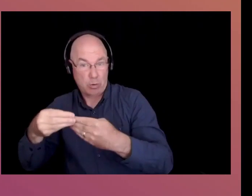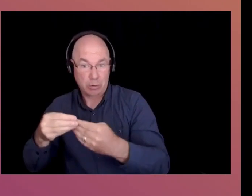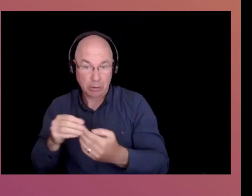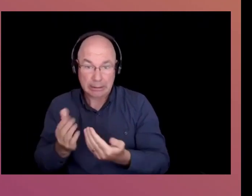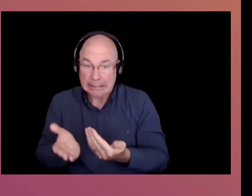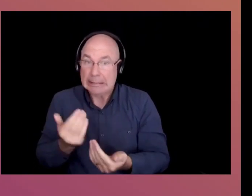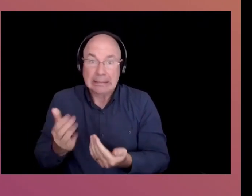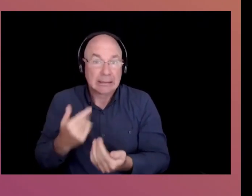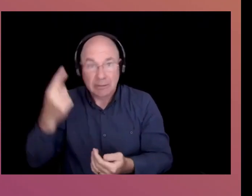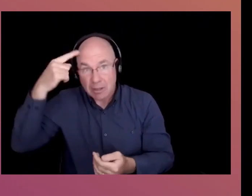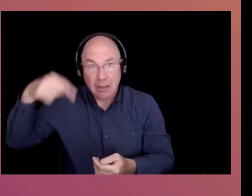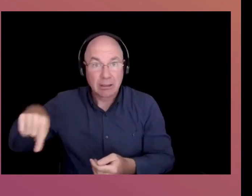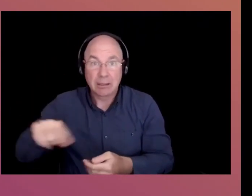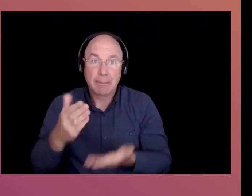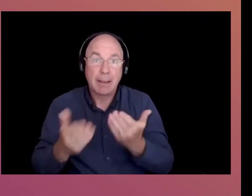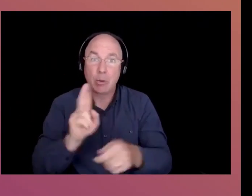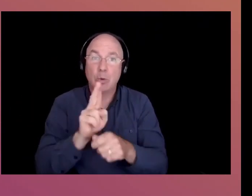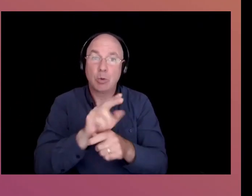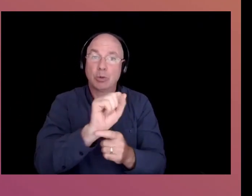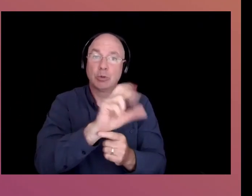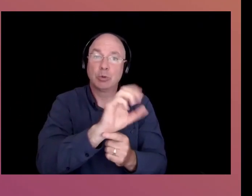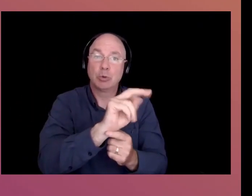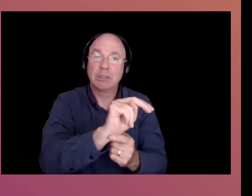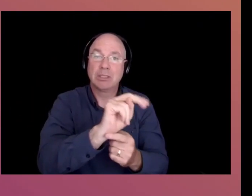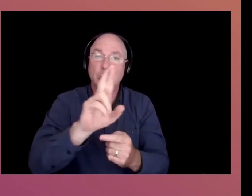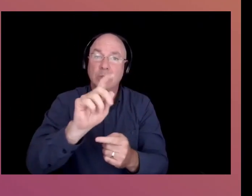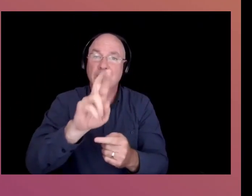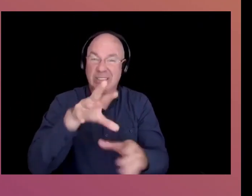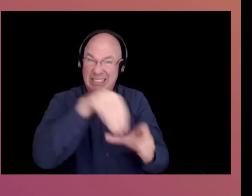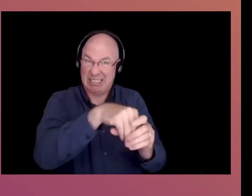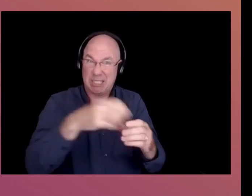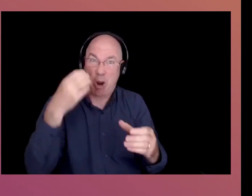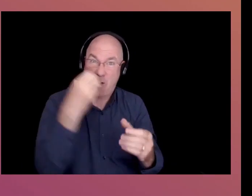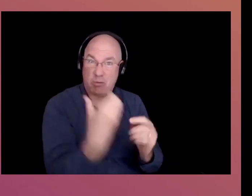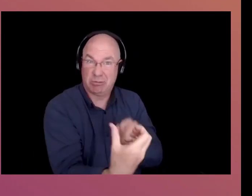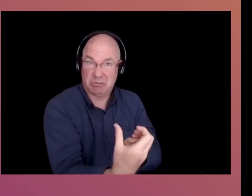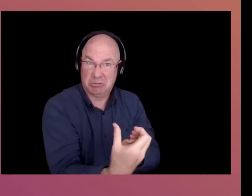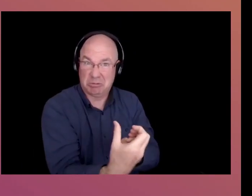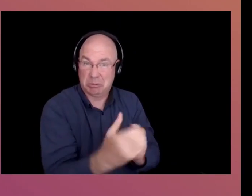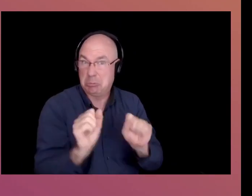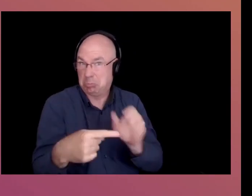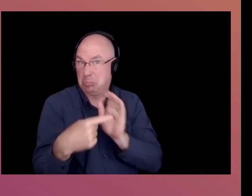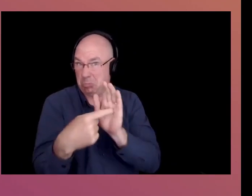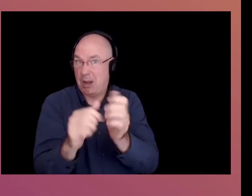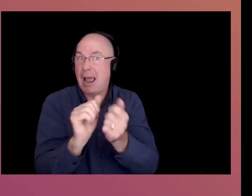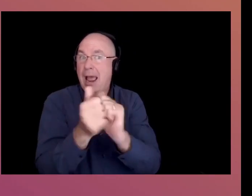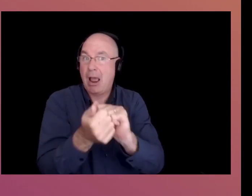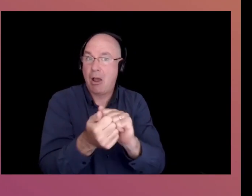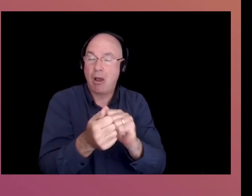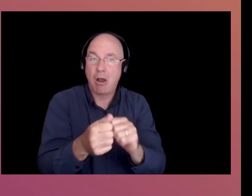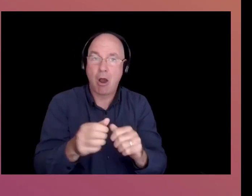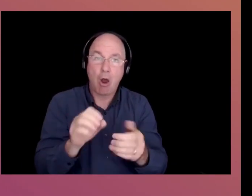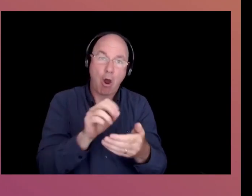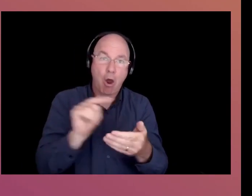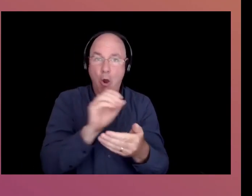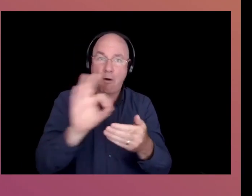screen reader that is embedded in a smartphone device. Let me show you how it can be turned and off on an